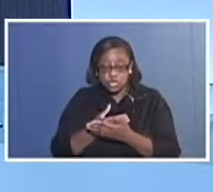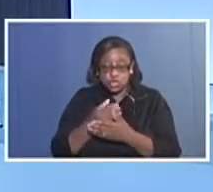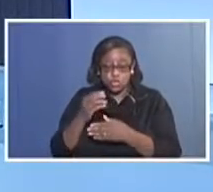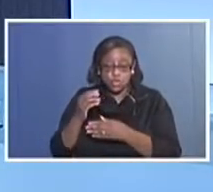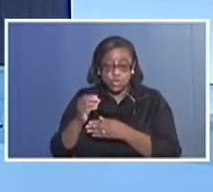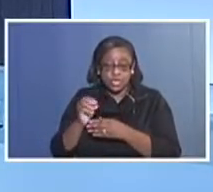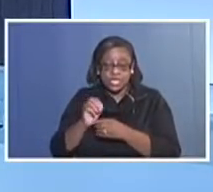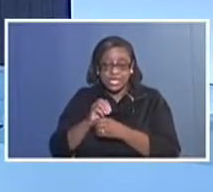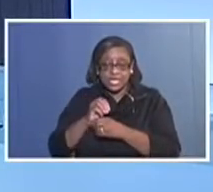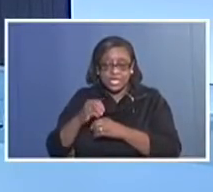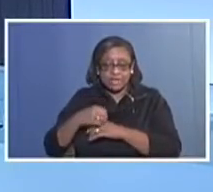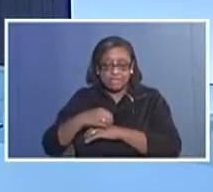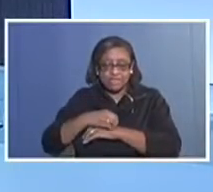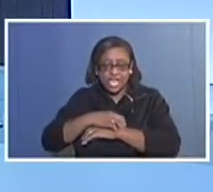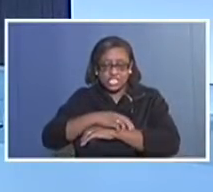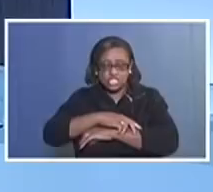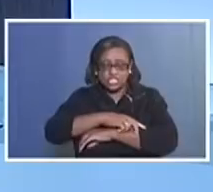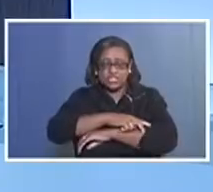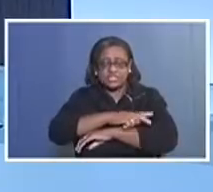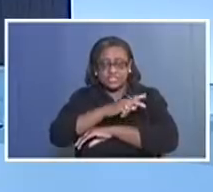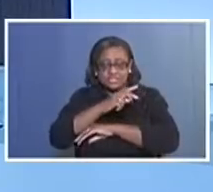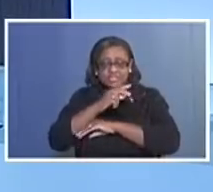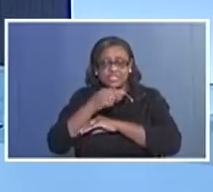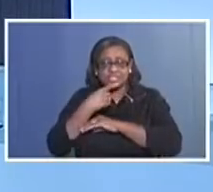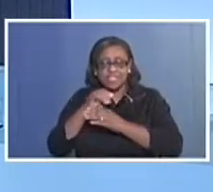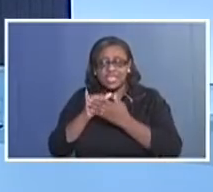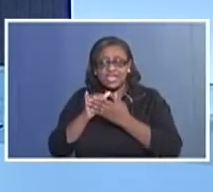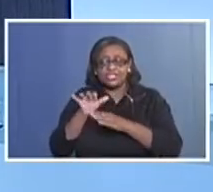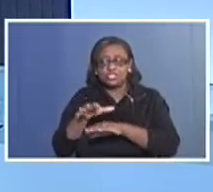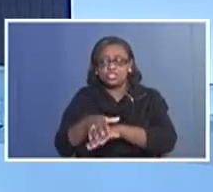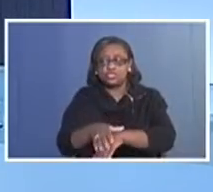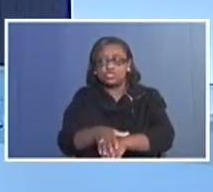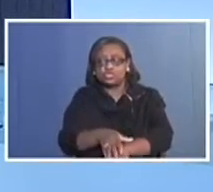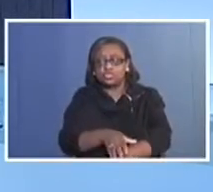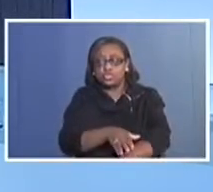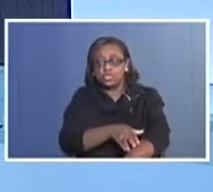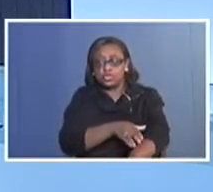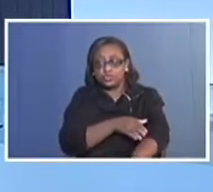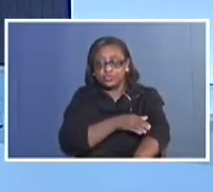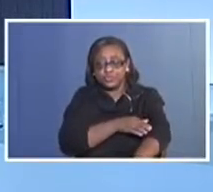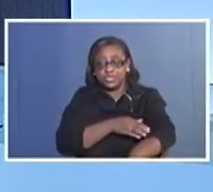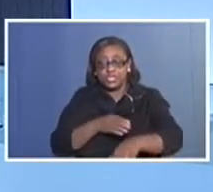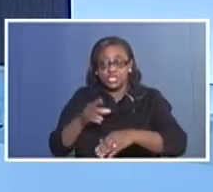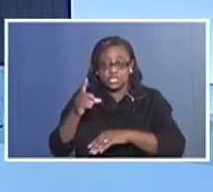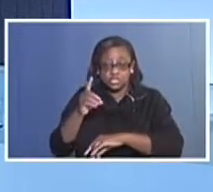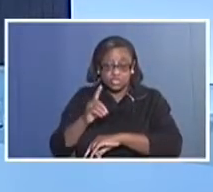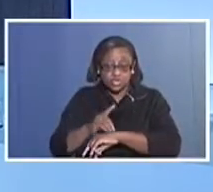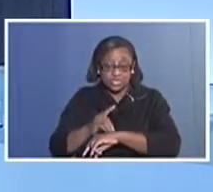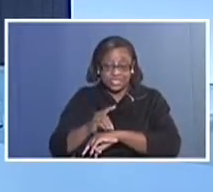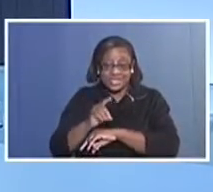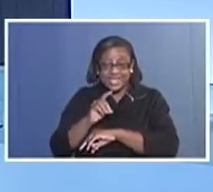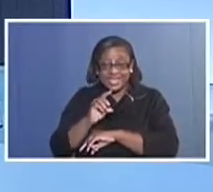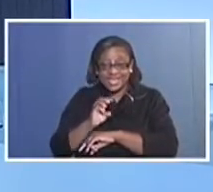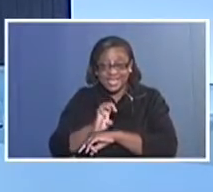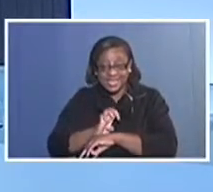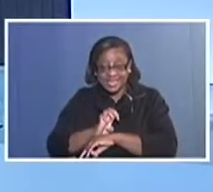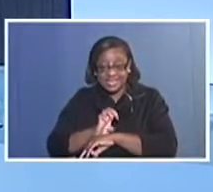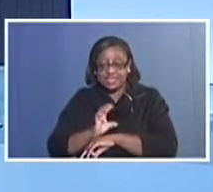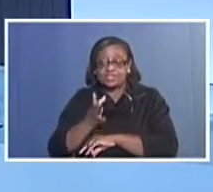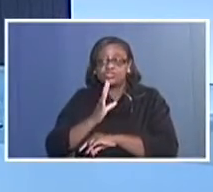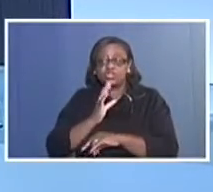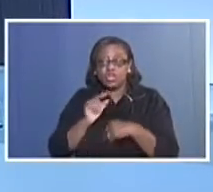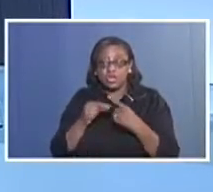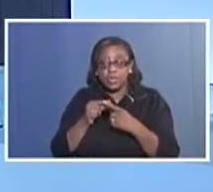and hospitalizations have, for the most part, slowed. According to PAHO Director Dr. Carissa Etienne, cases have dropped